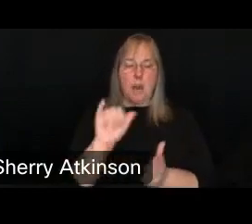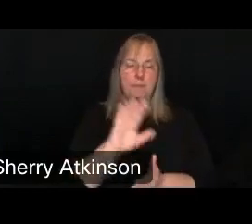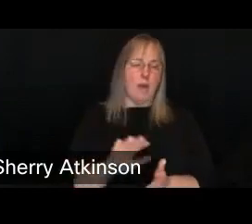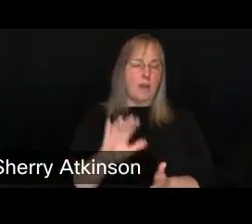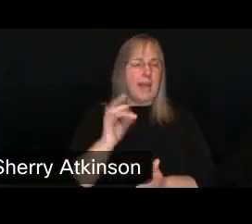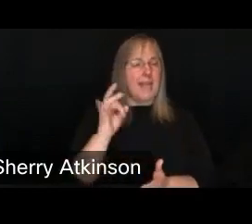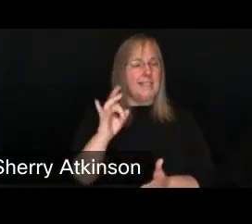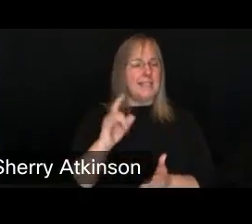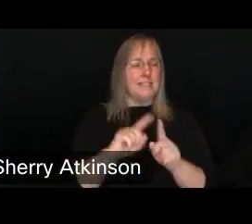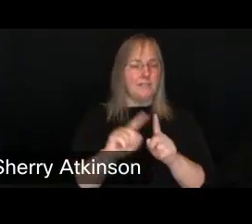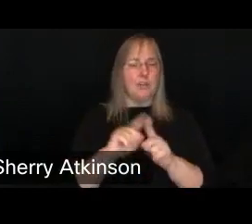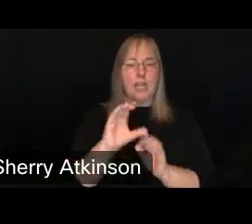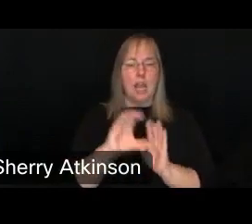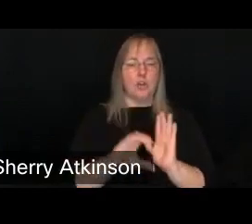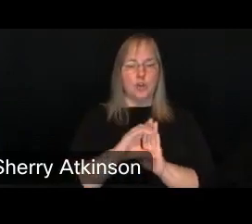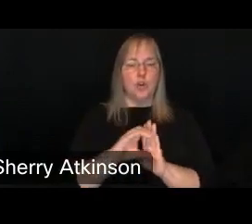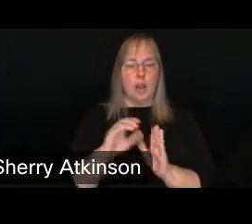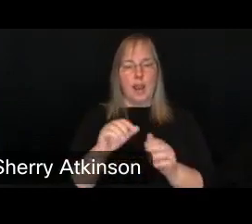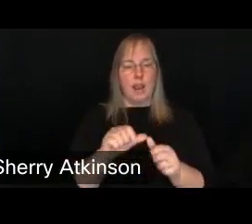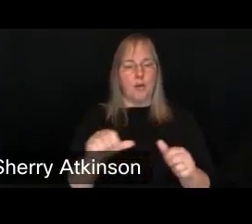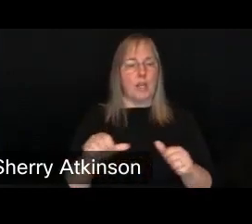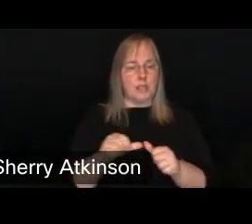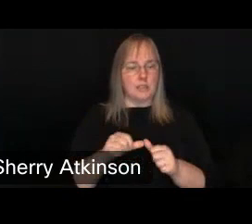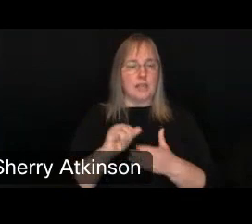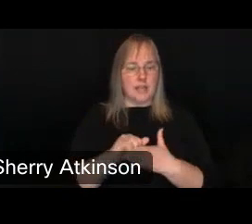future land use map identifies throughout the county.